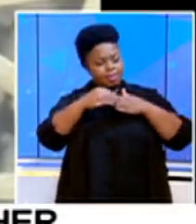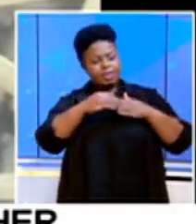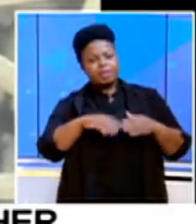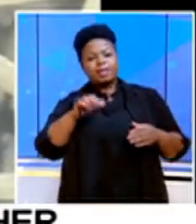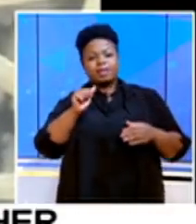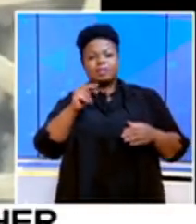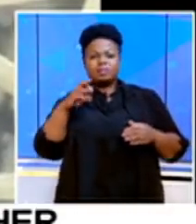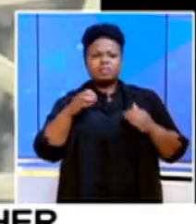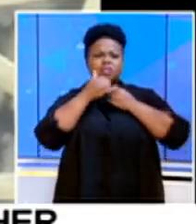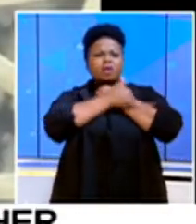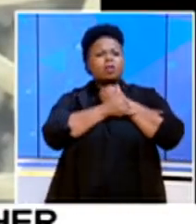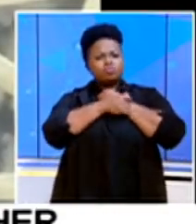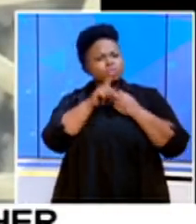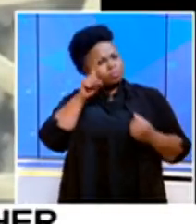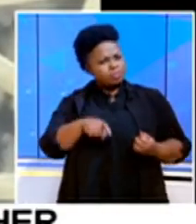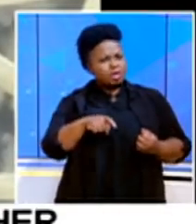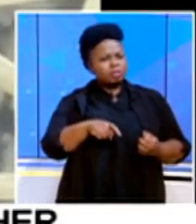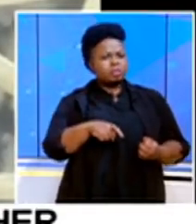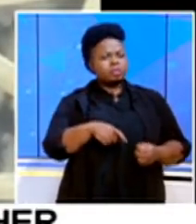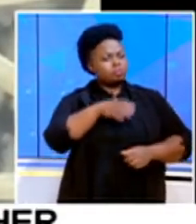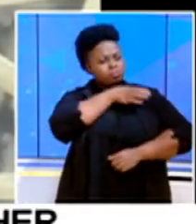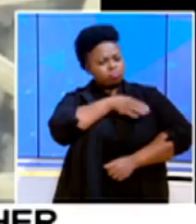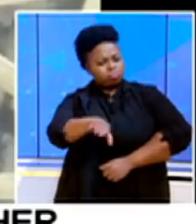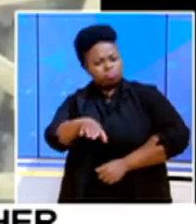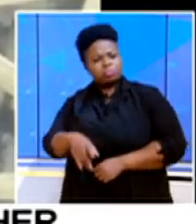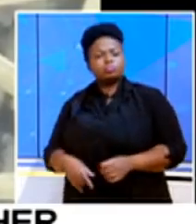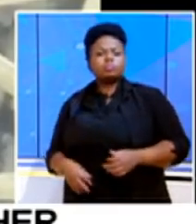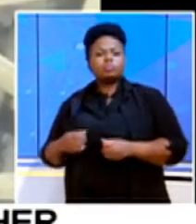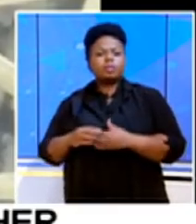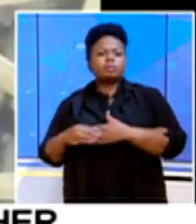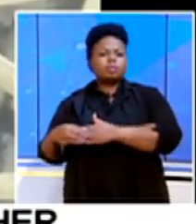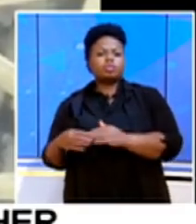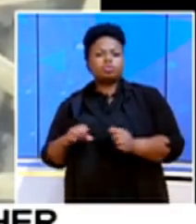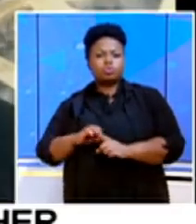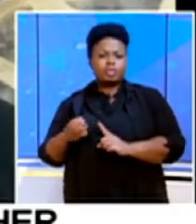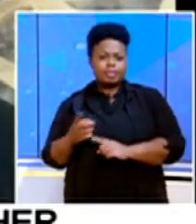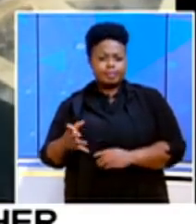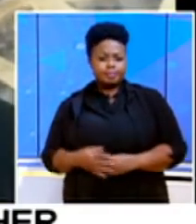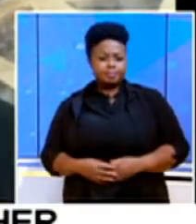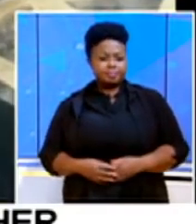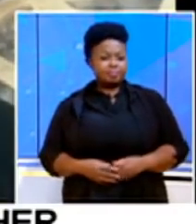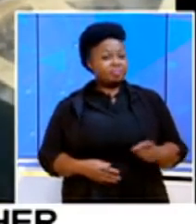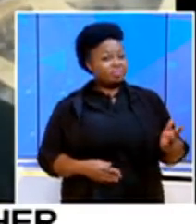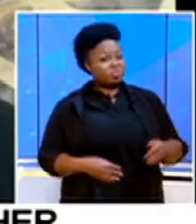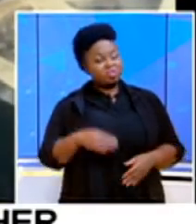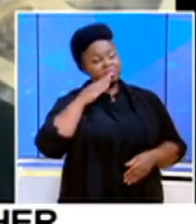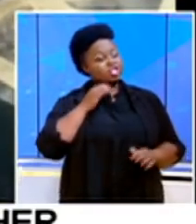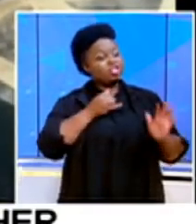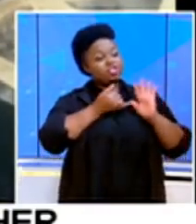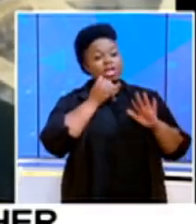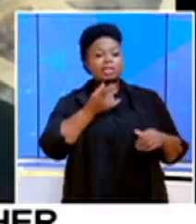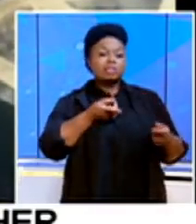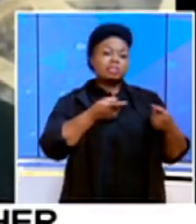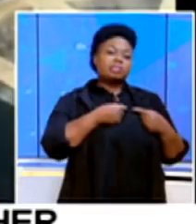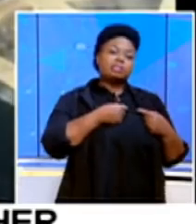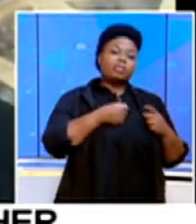country and are supposed to discharge the important responsibility of leading society. Is this another matter of kicking the can down the